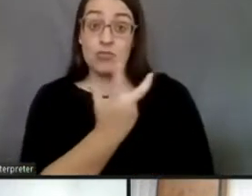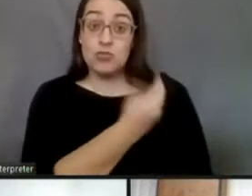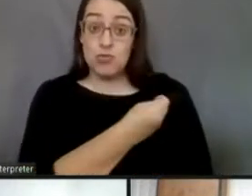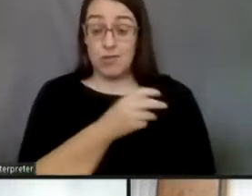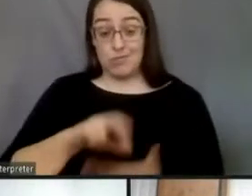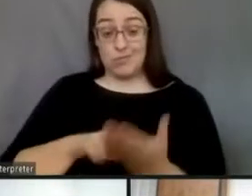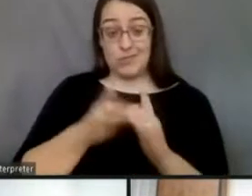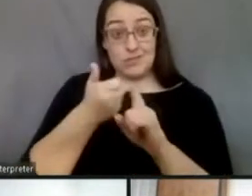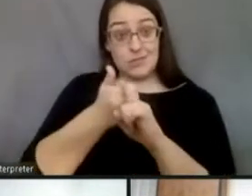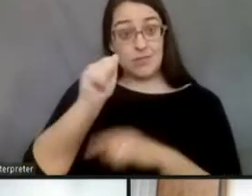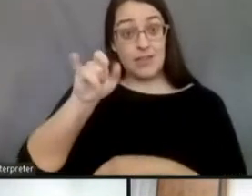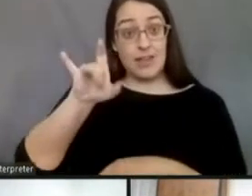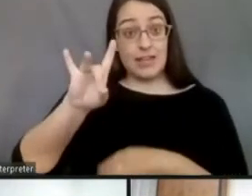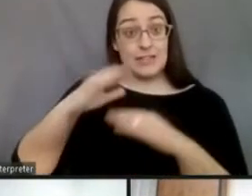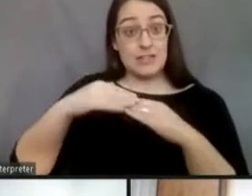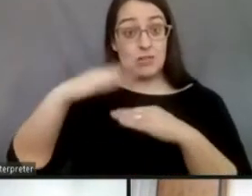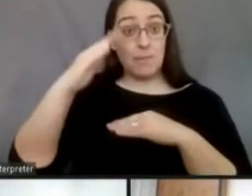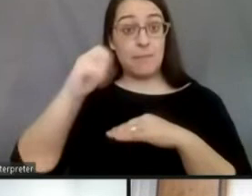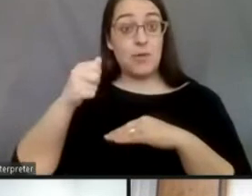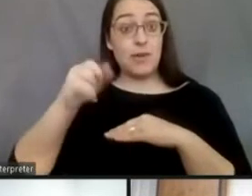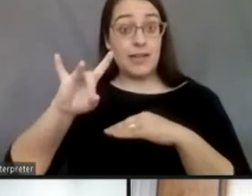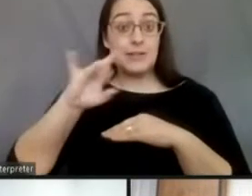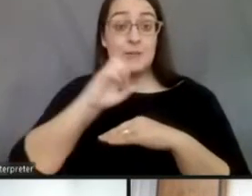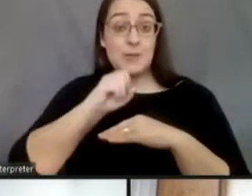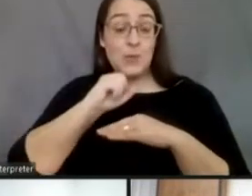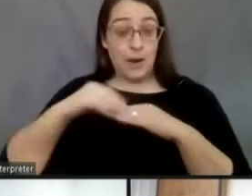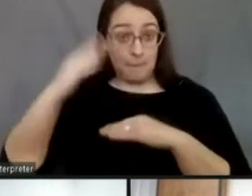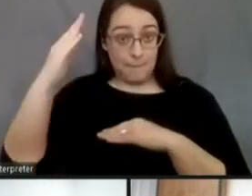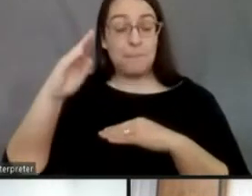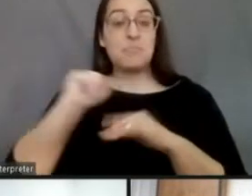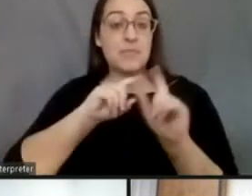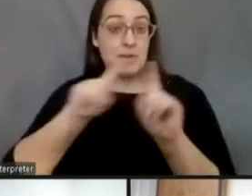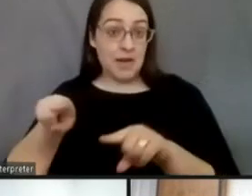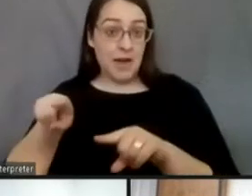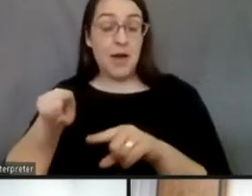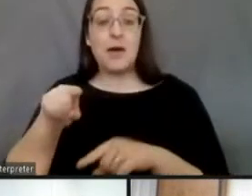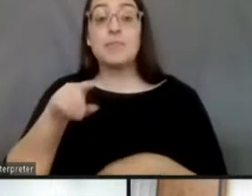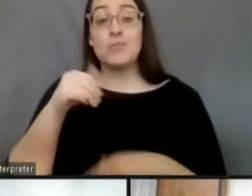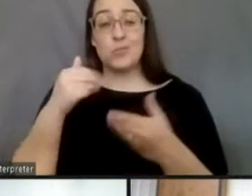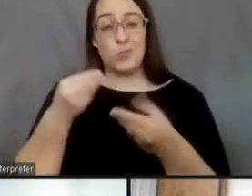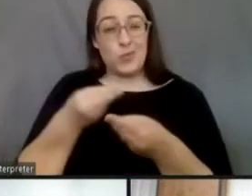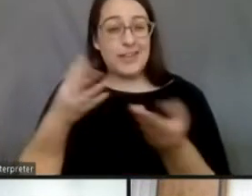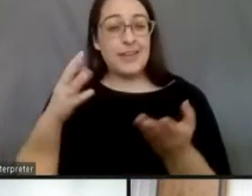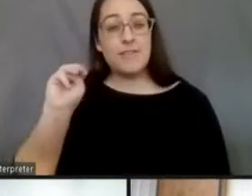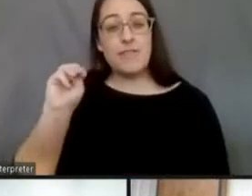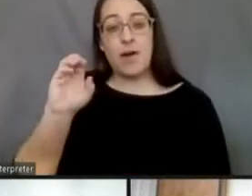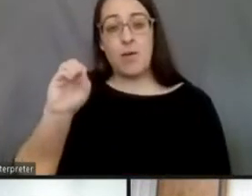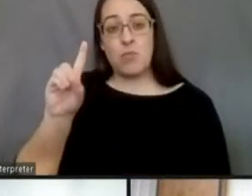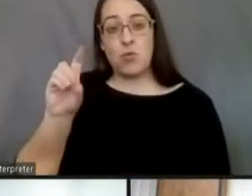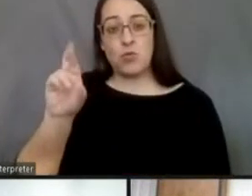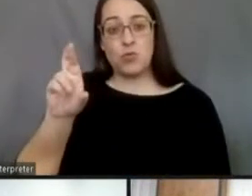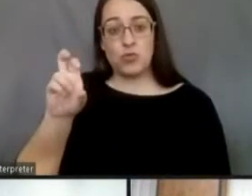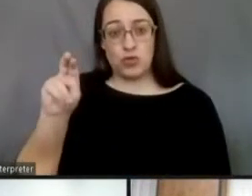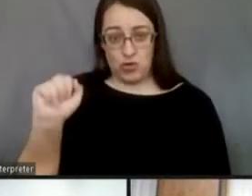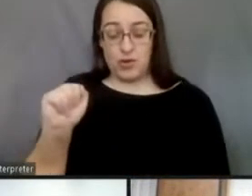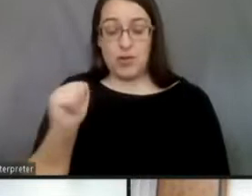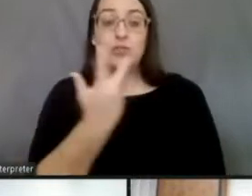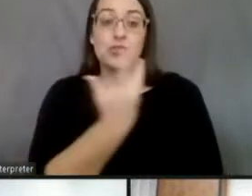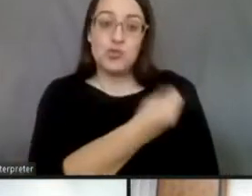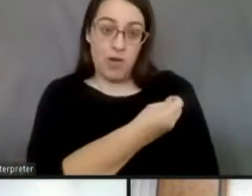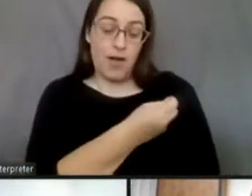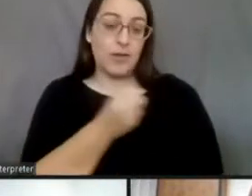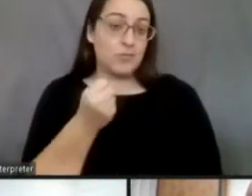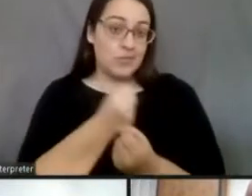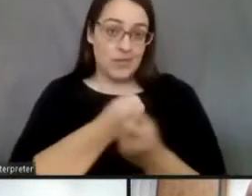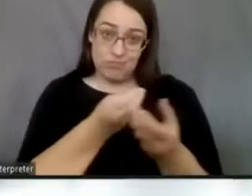18 or over at the Civic Center Clinic, we have Moderna vaccine. So anybody 18 and over is eligible to be vaccinated, and we would love